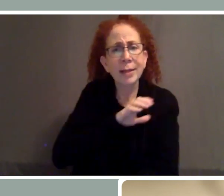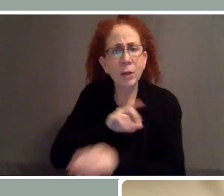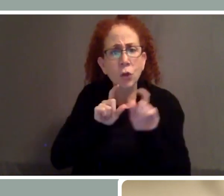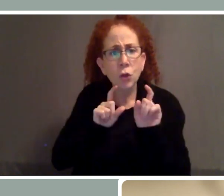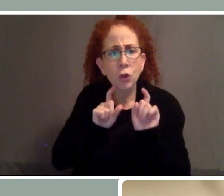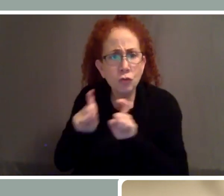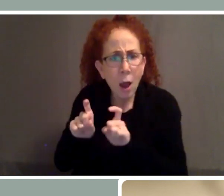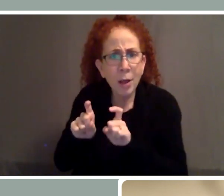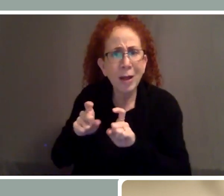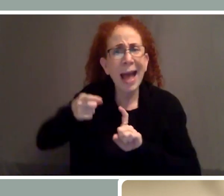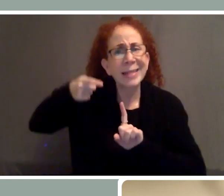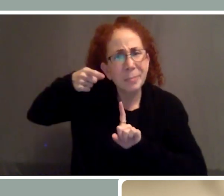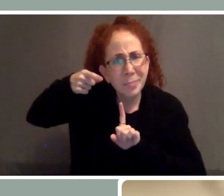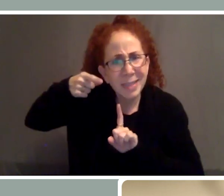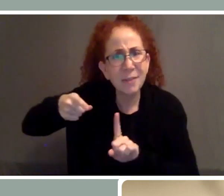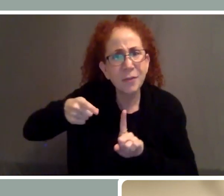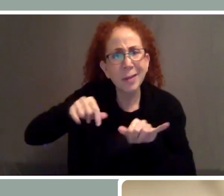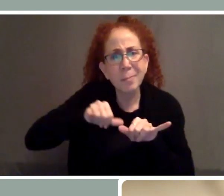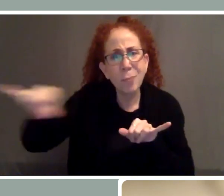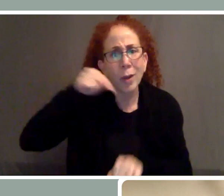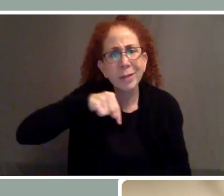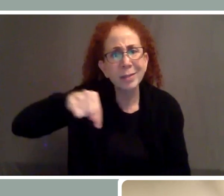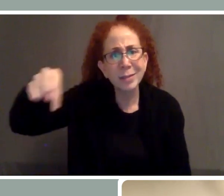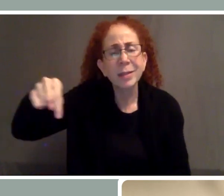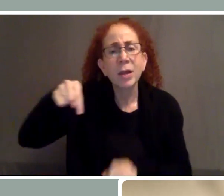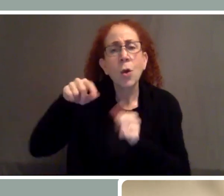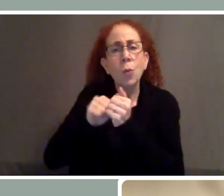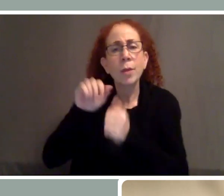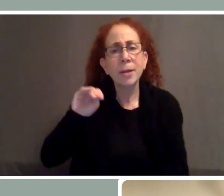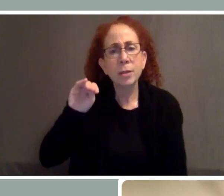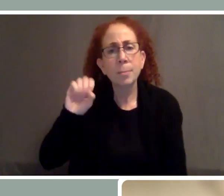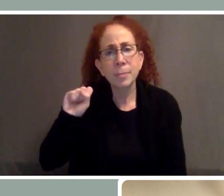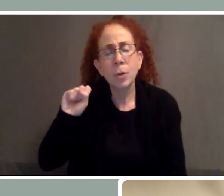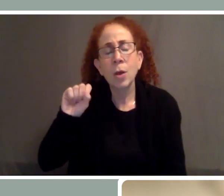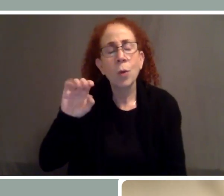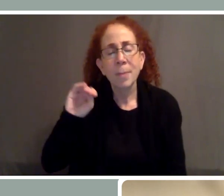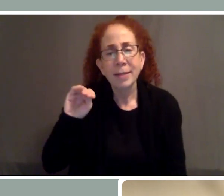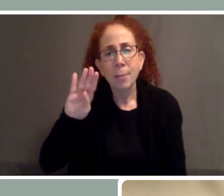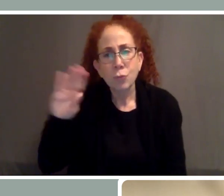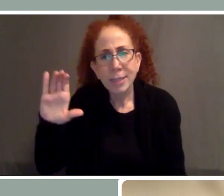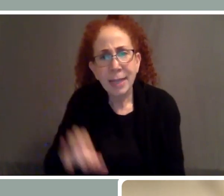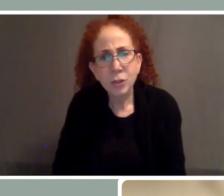at specific points in metastatic breast cancer treatment?